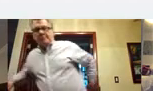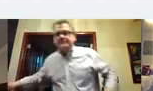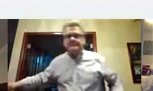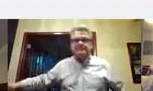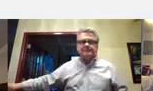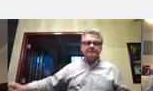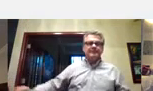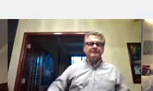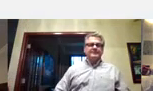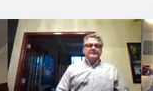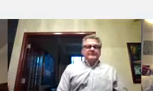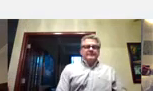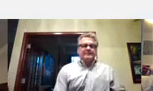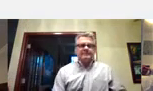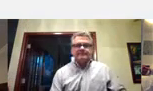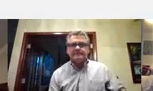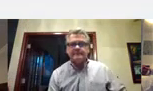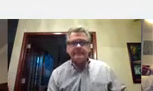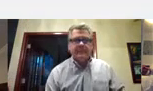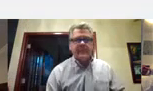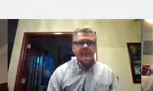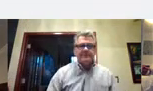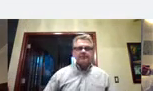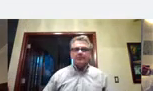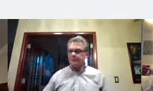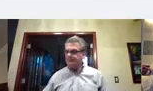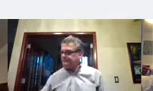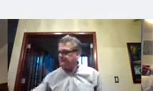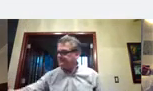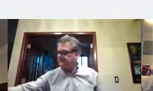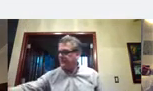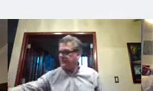inclusive pedestrian experience.